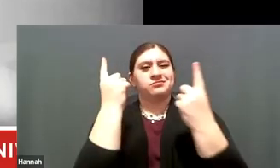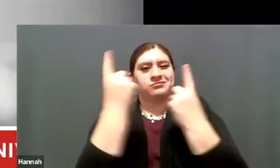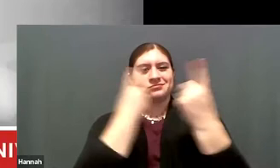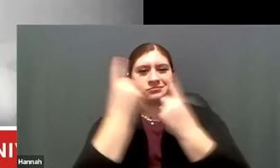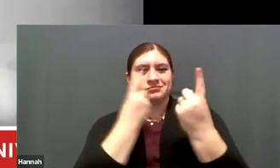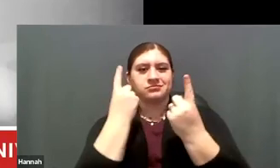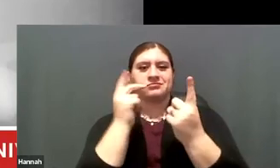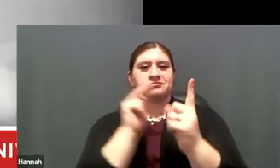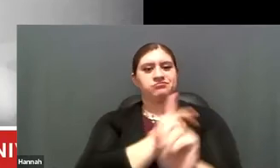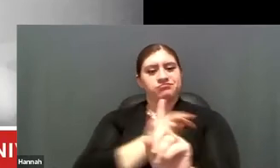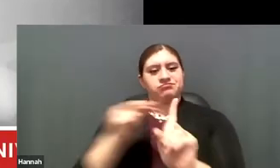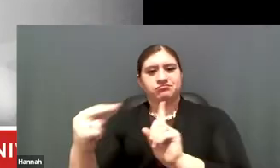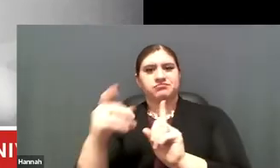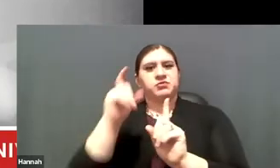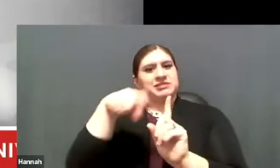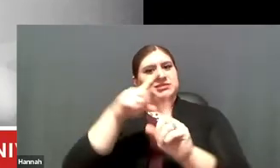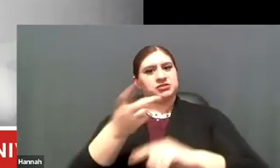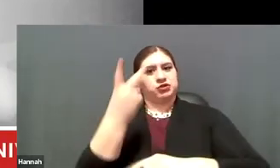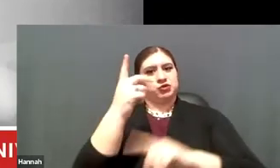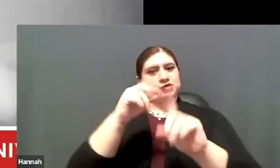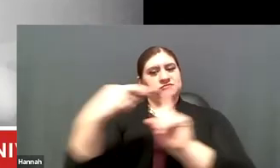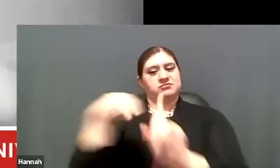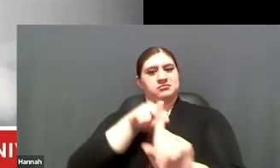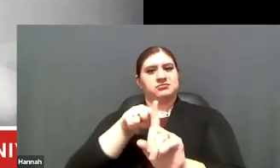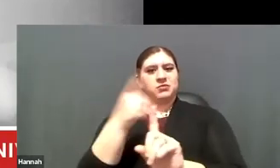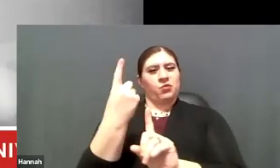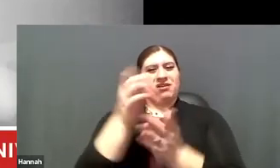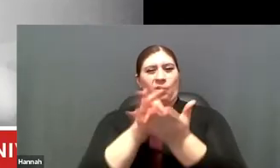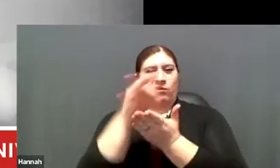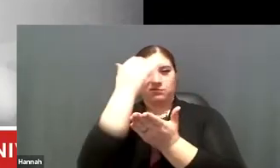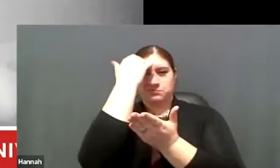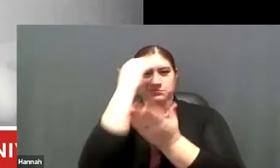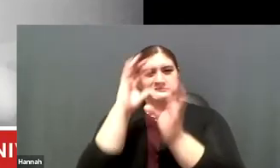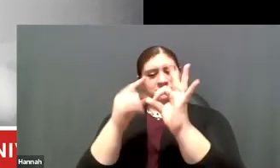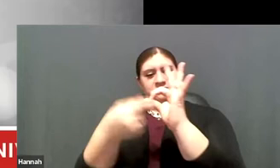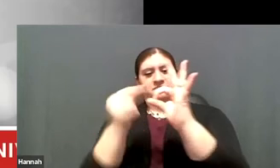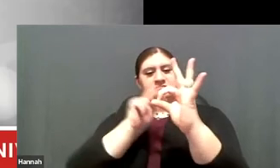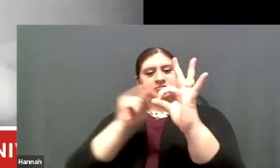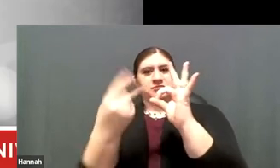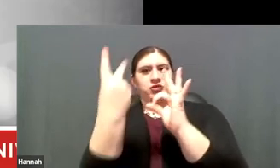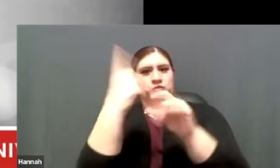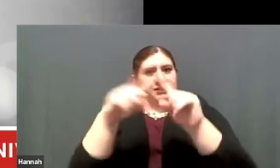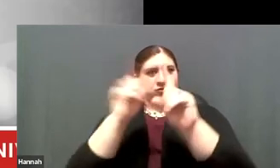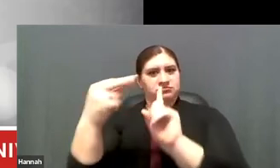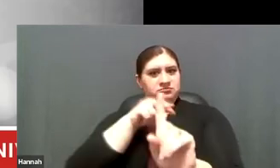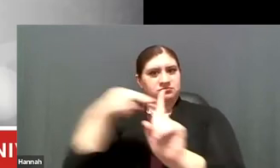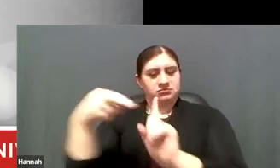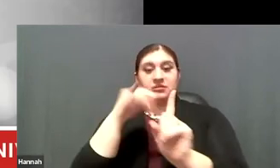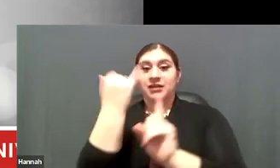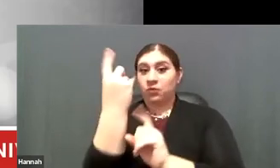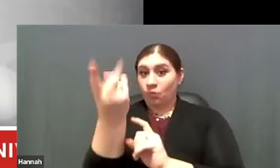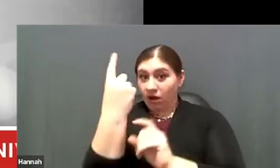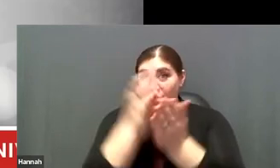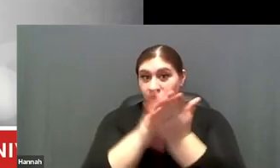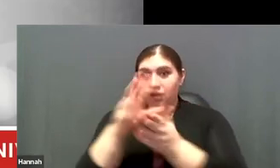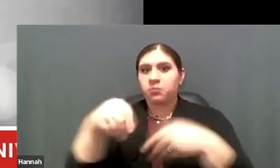we differentiate. So two sides, one coin. You have one coin, two different sides. That one coin provides